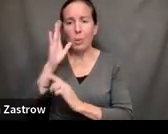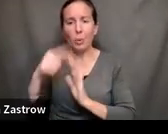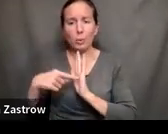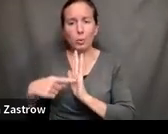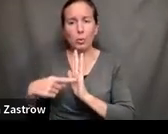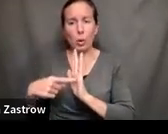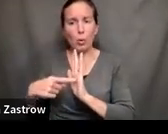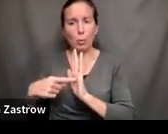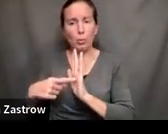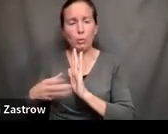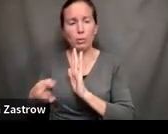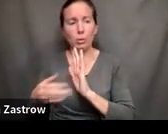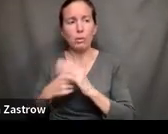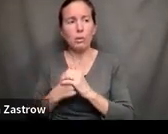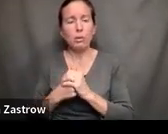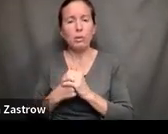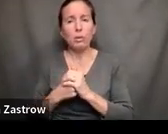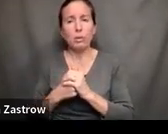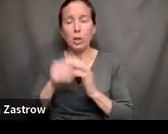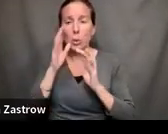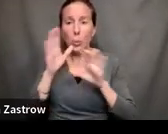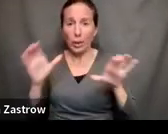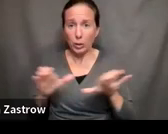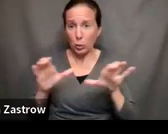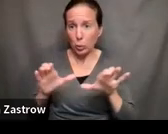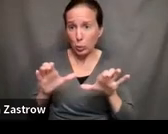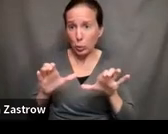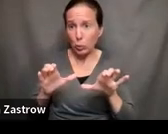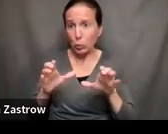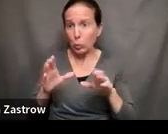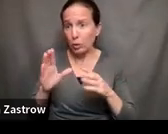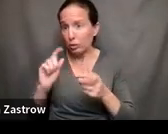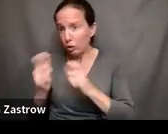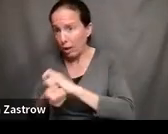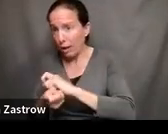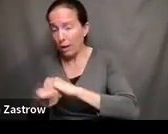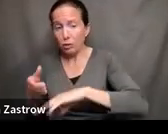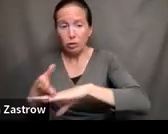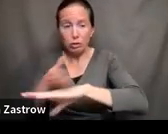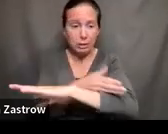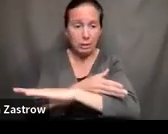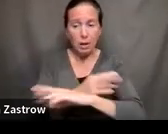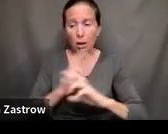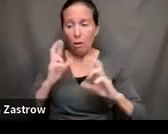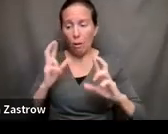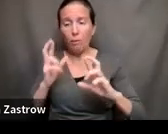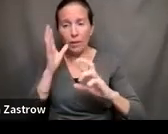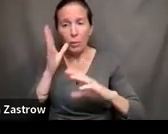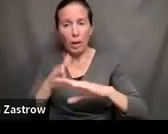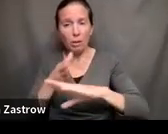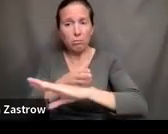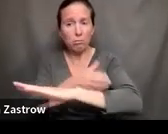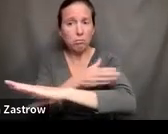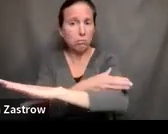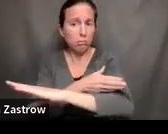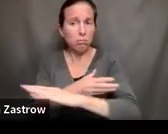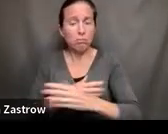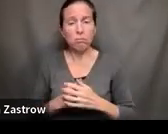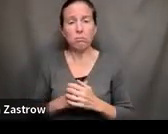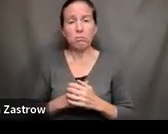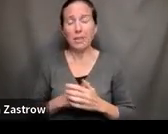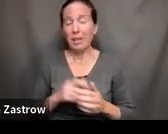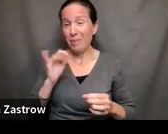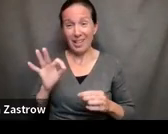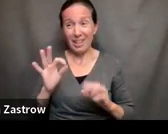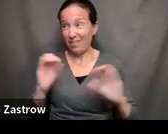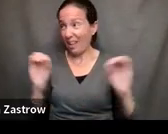do it. Hopefully things happen. If they don't, maybe you have to change something else, but you keep working at it until you find